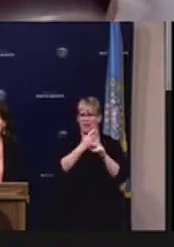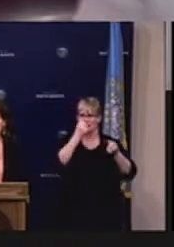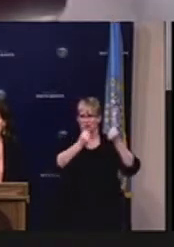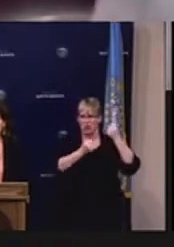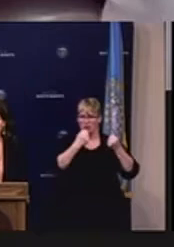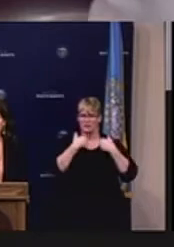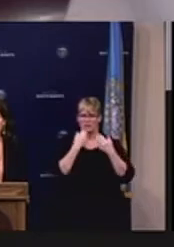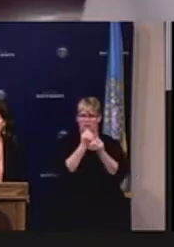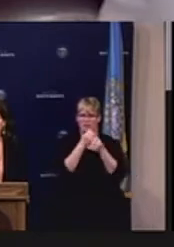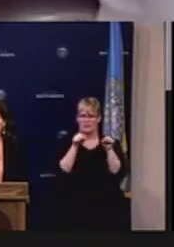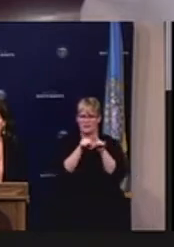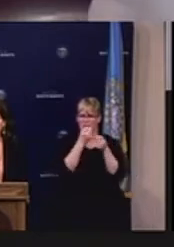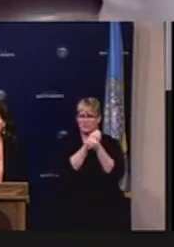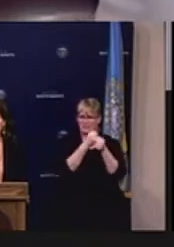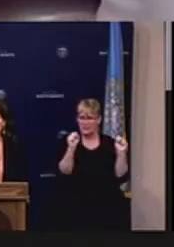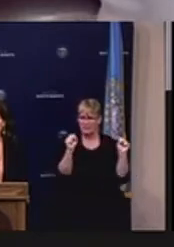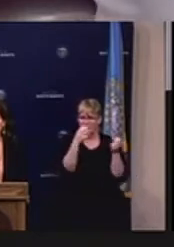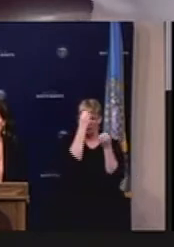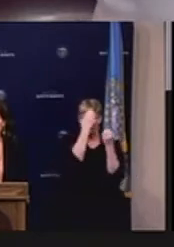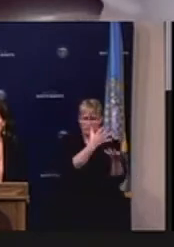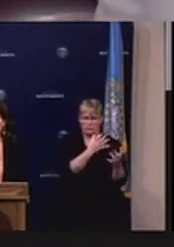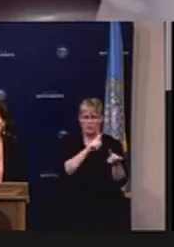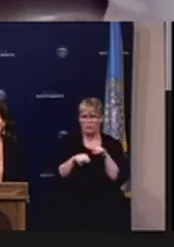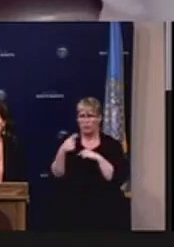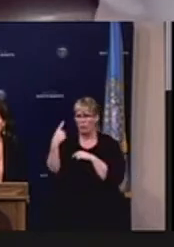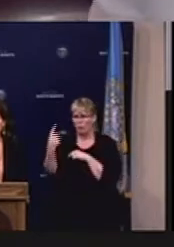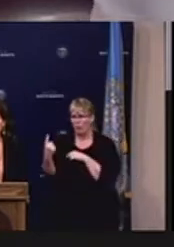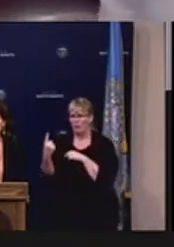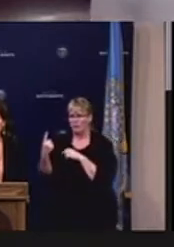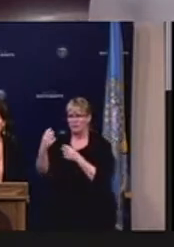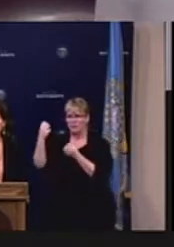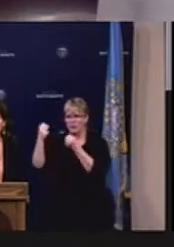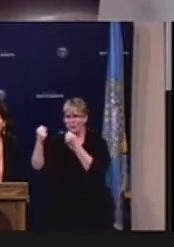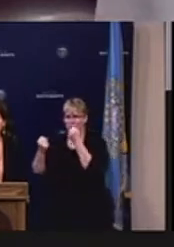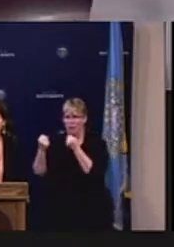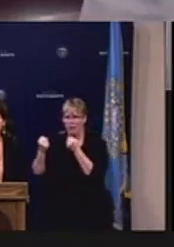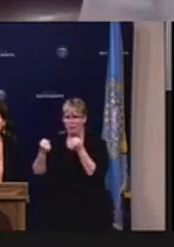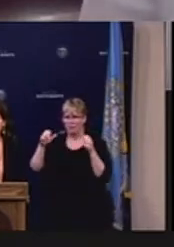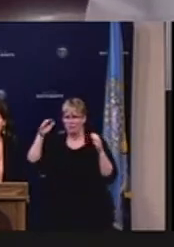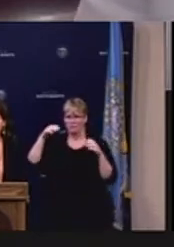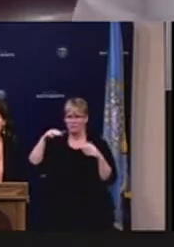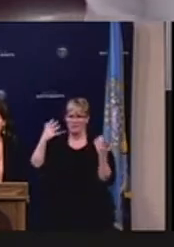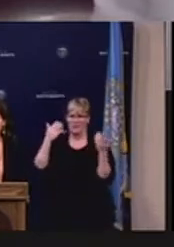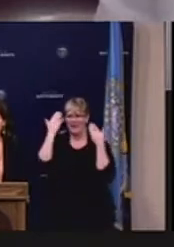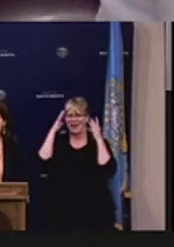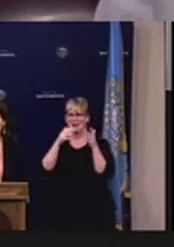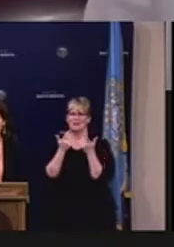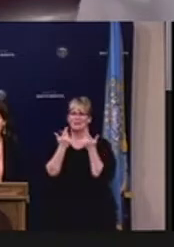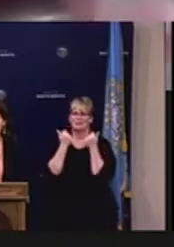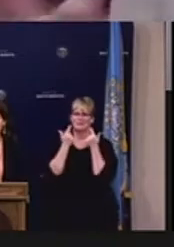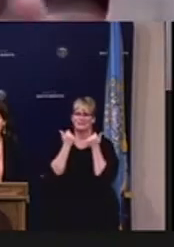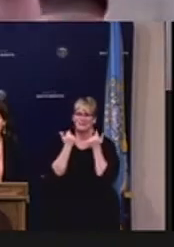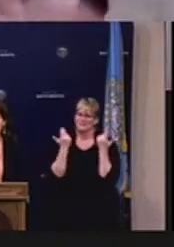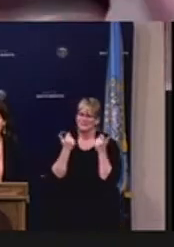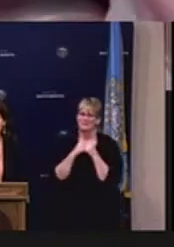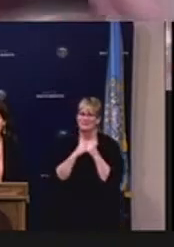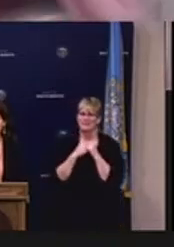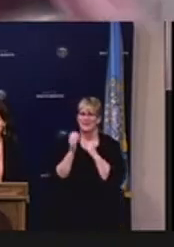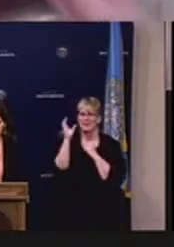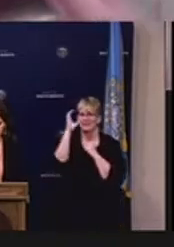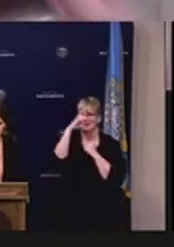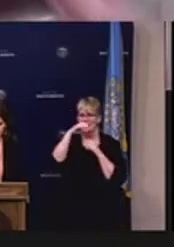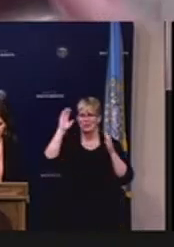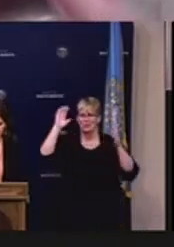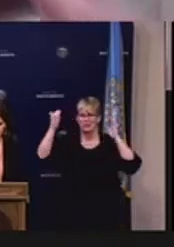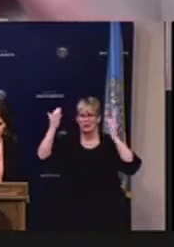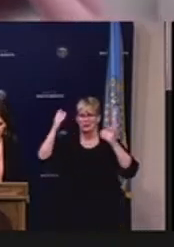record versus looking at only one make of an automobile. I don't know. That's kind of a an odd scenario, but